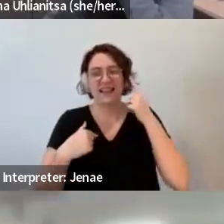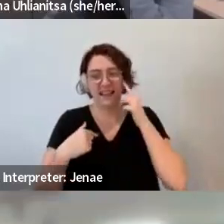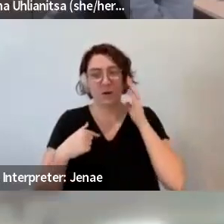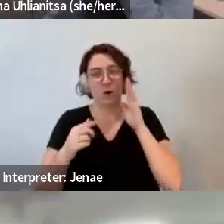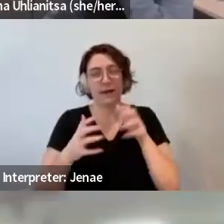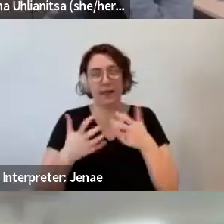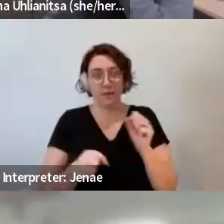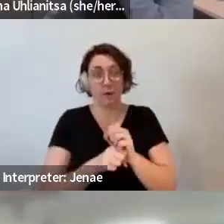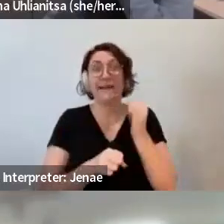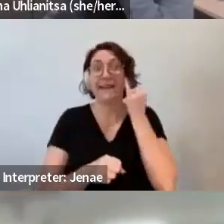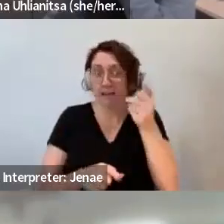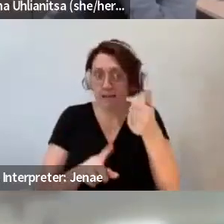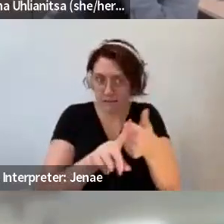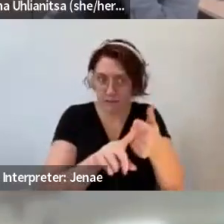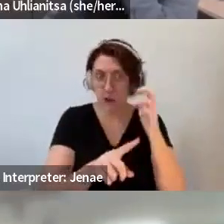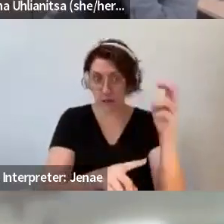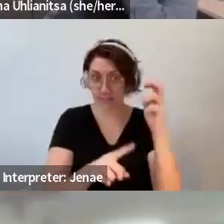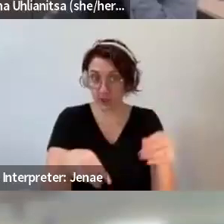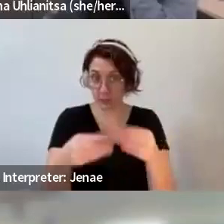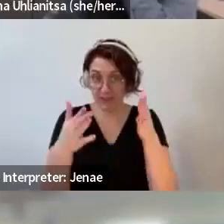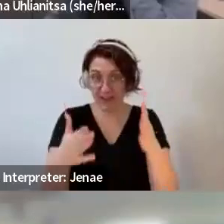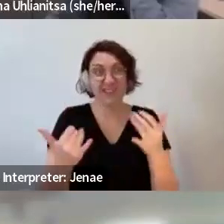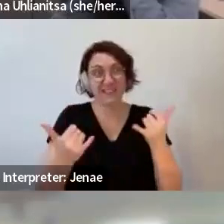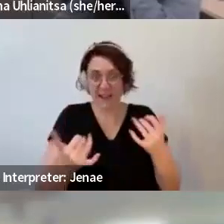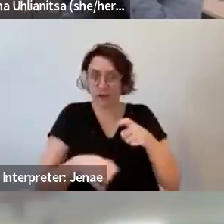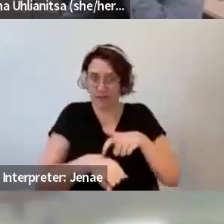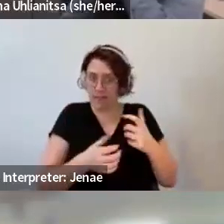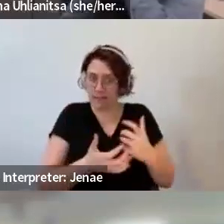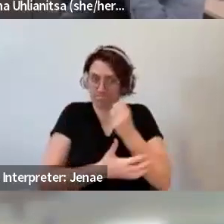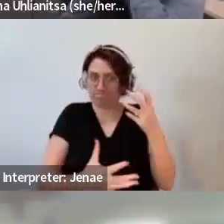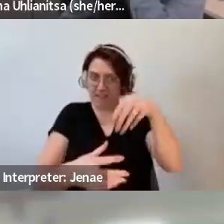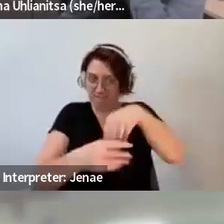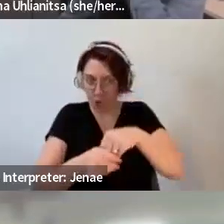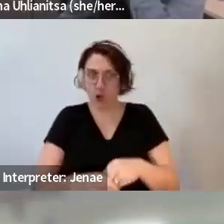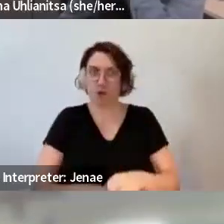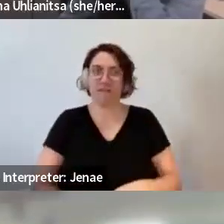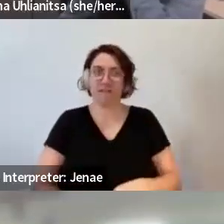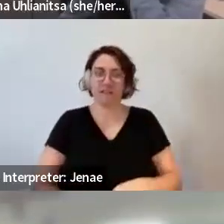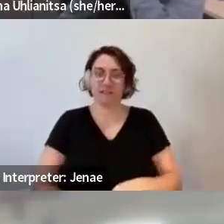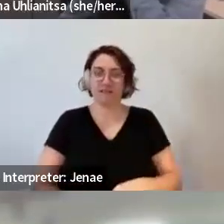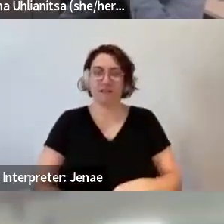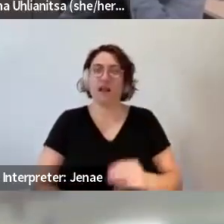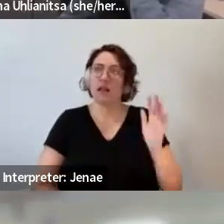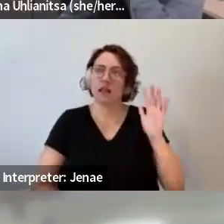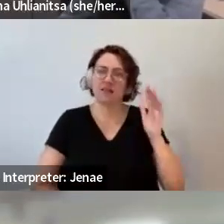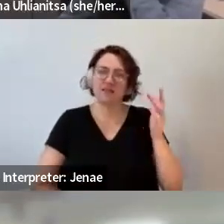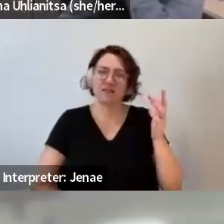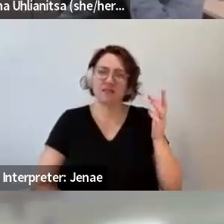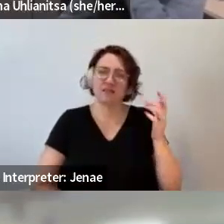So if you're a transportation provider, now is the time to get involved and stepped up. A little while ago, I